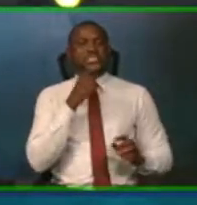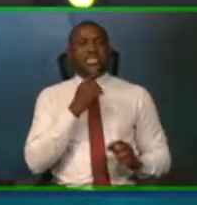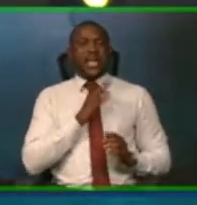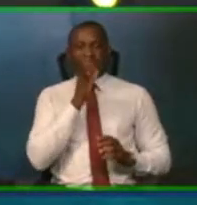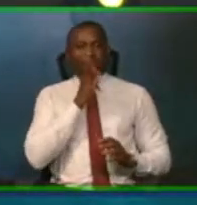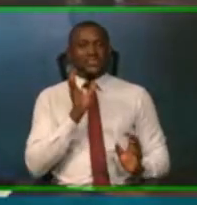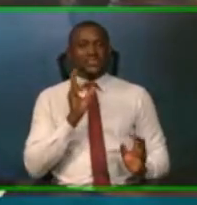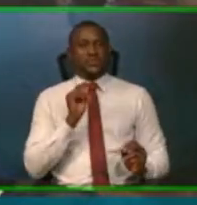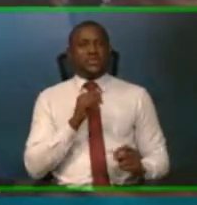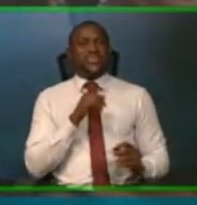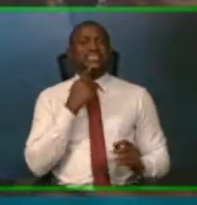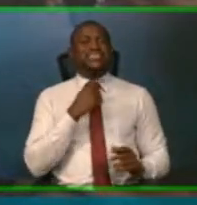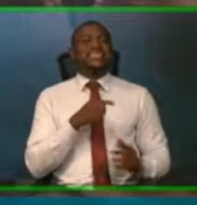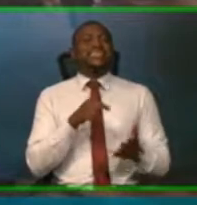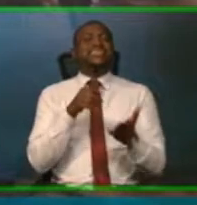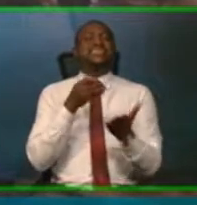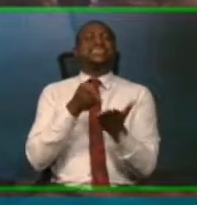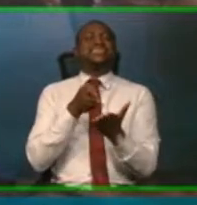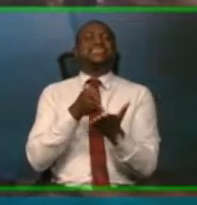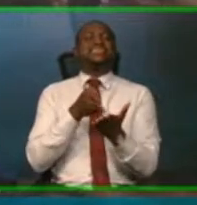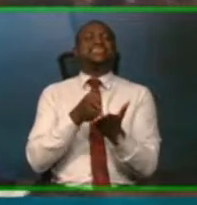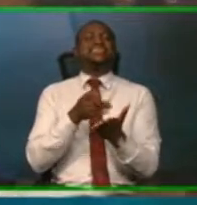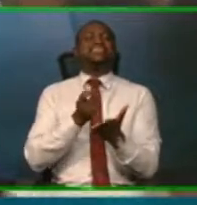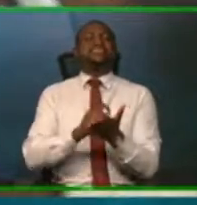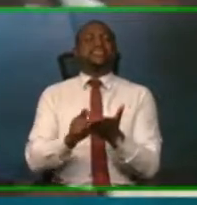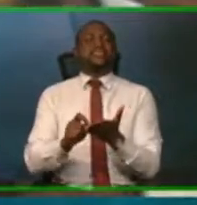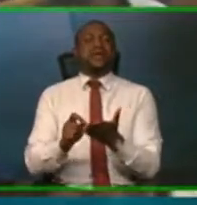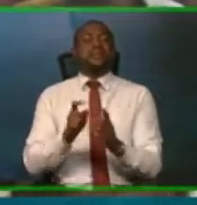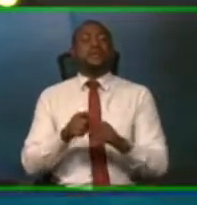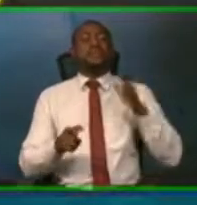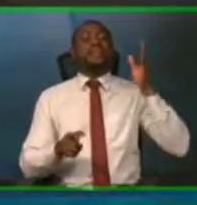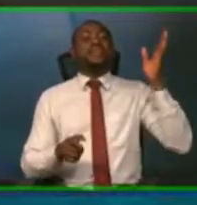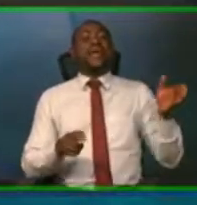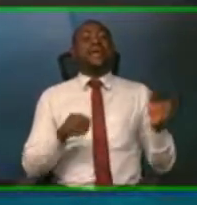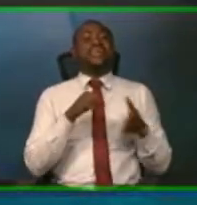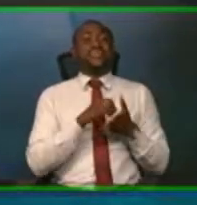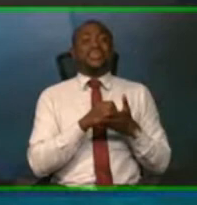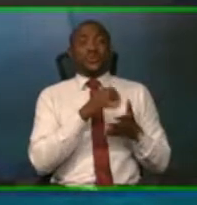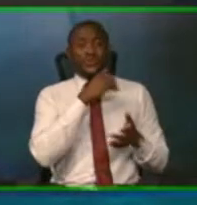answer? But what was he doing in the wilderness? Prayer and fasting.